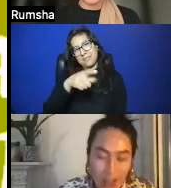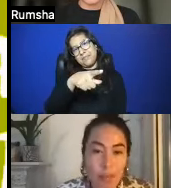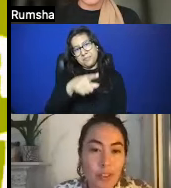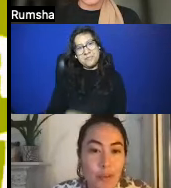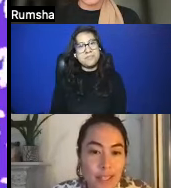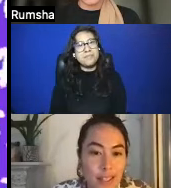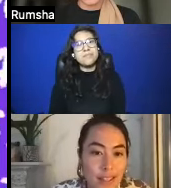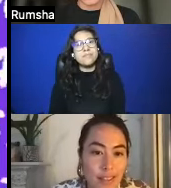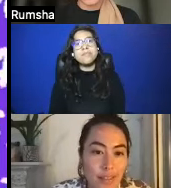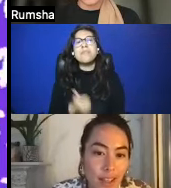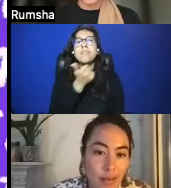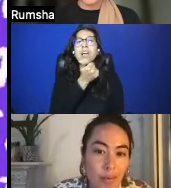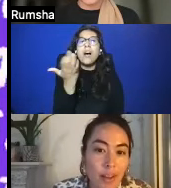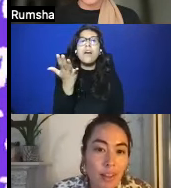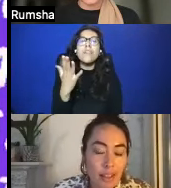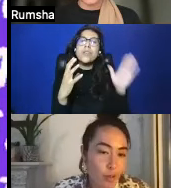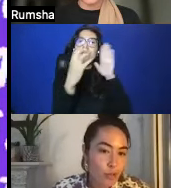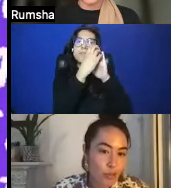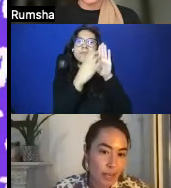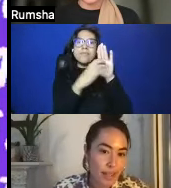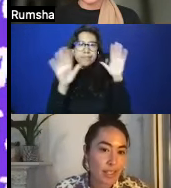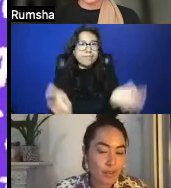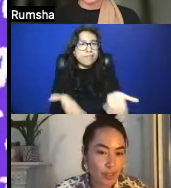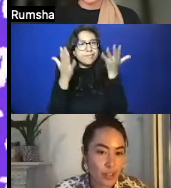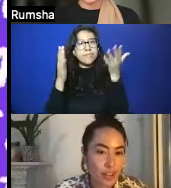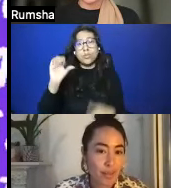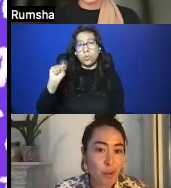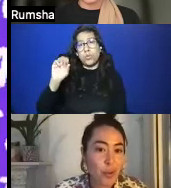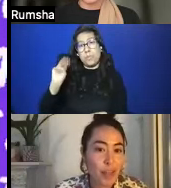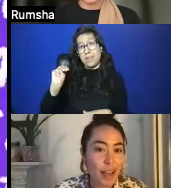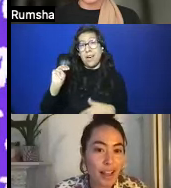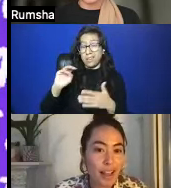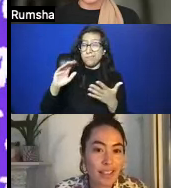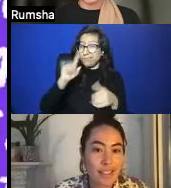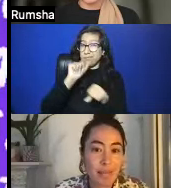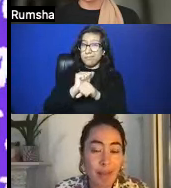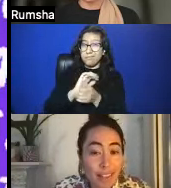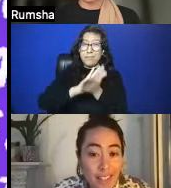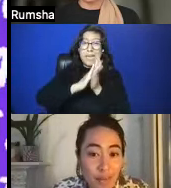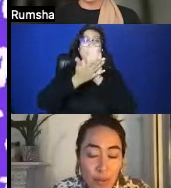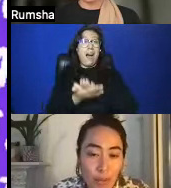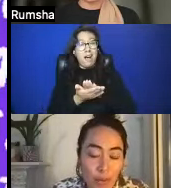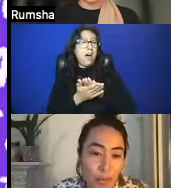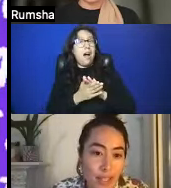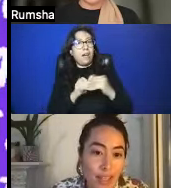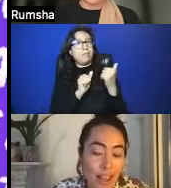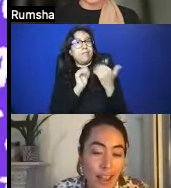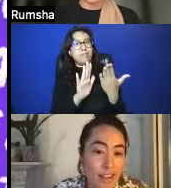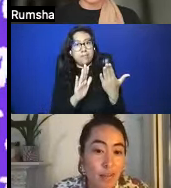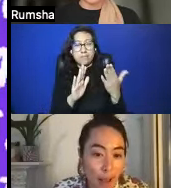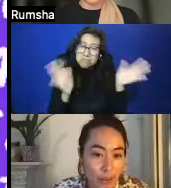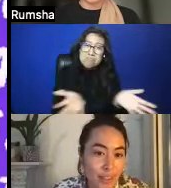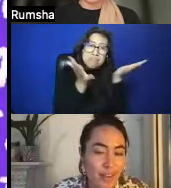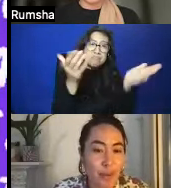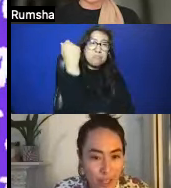A couple of pieces to lift up: that social media is functioning both as a mechanism for movement building